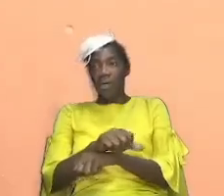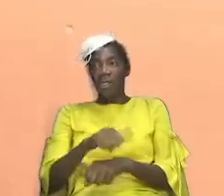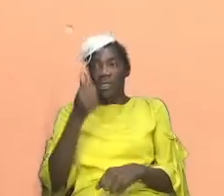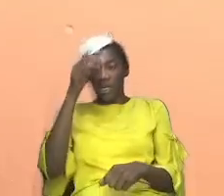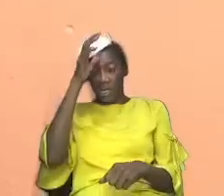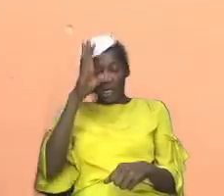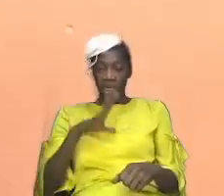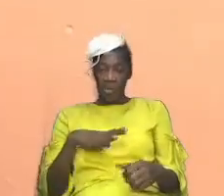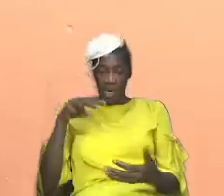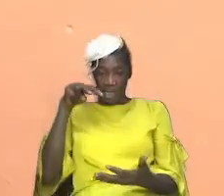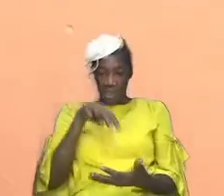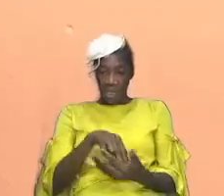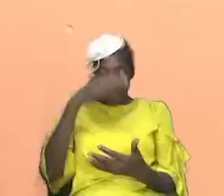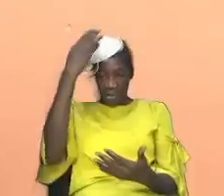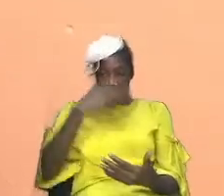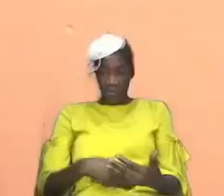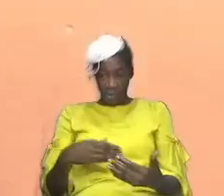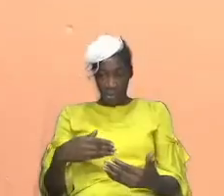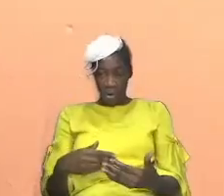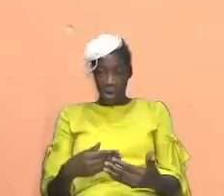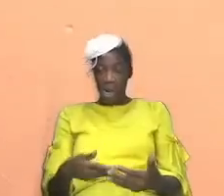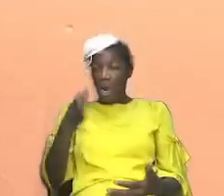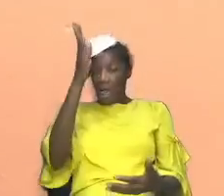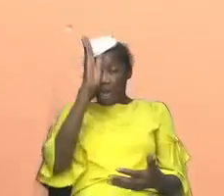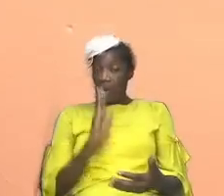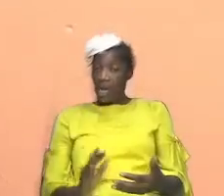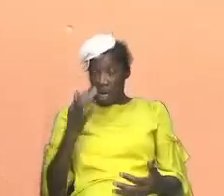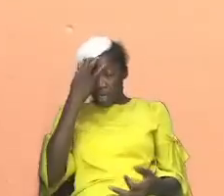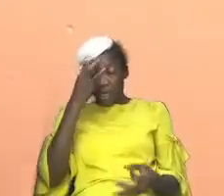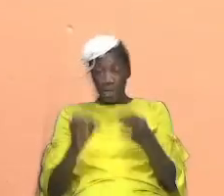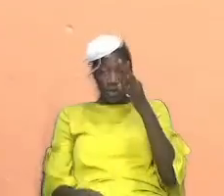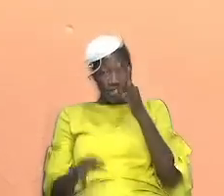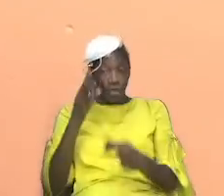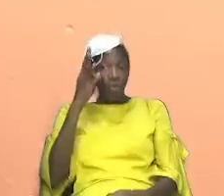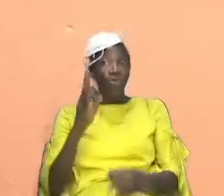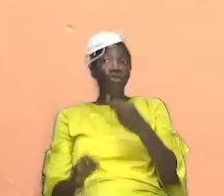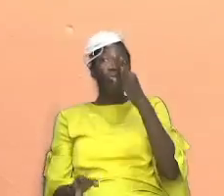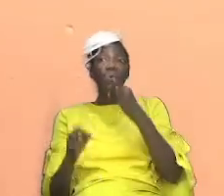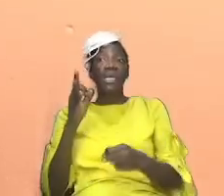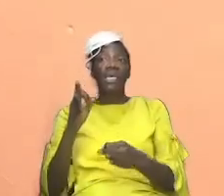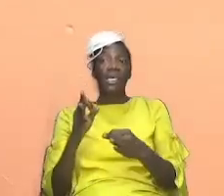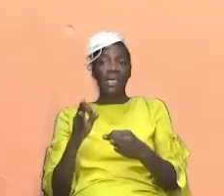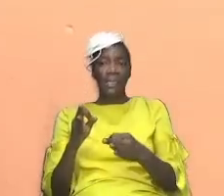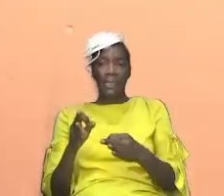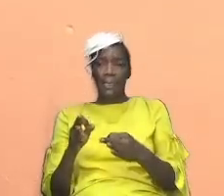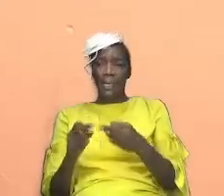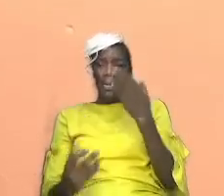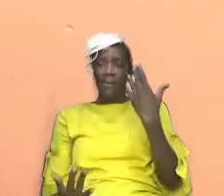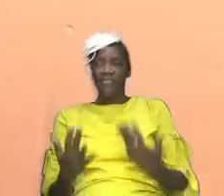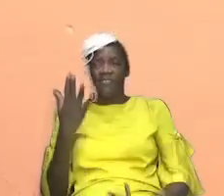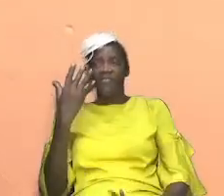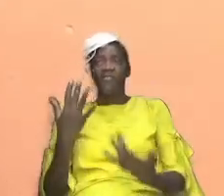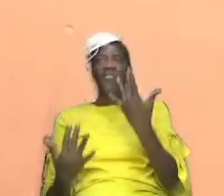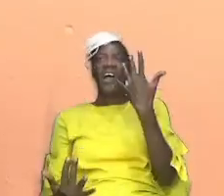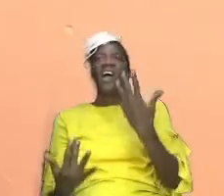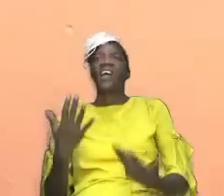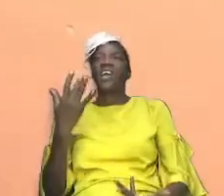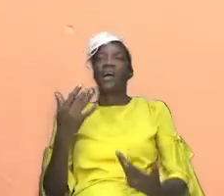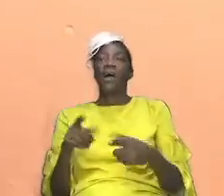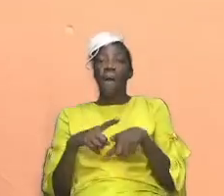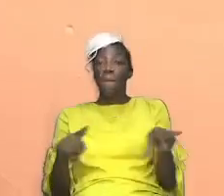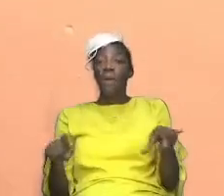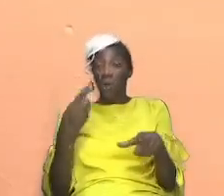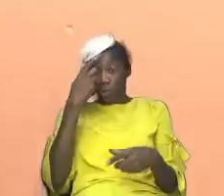stands before the white throne judgment of God, his final destination is going to be the lake of fire. But he will be